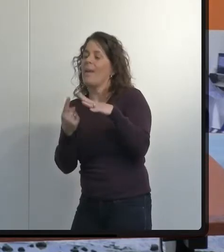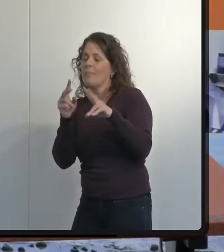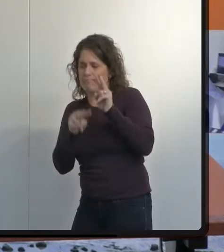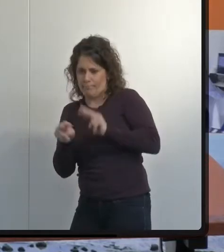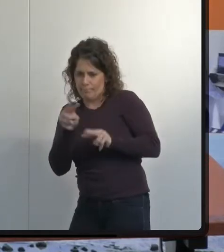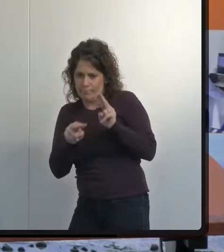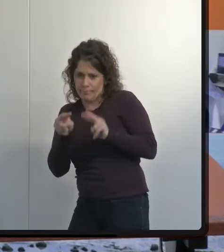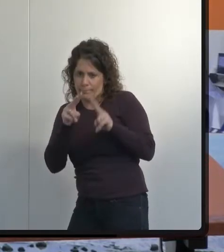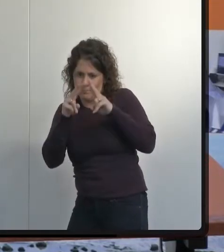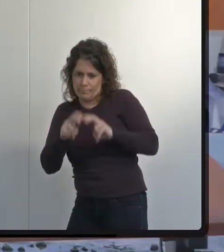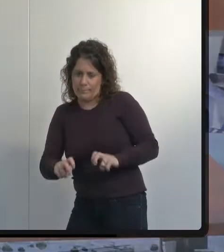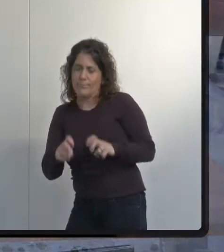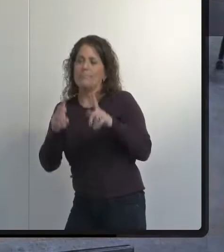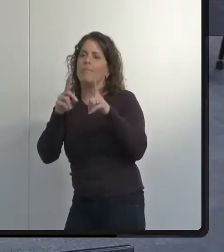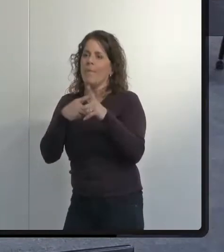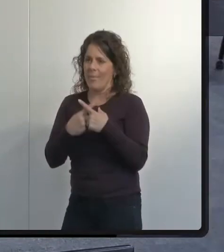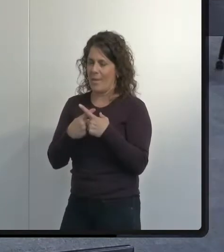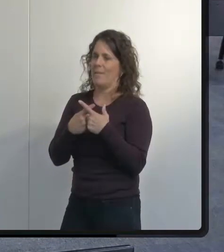for release.